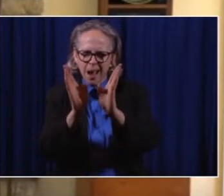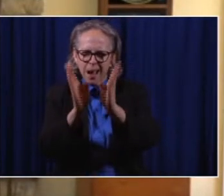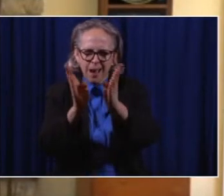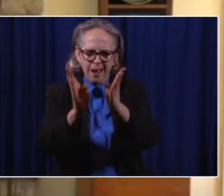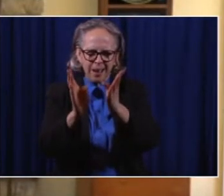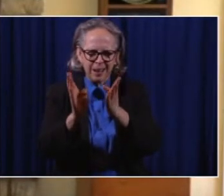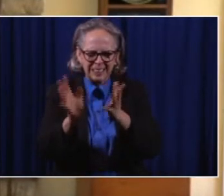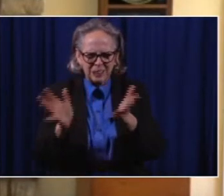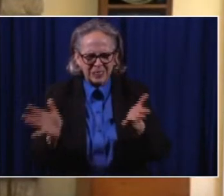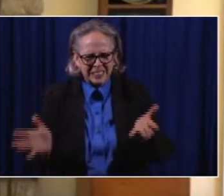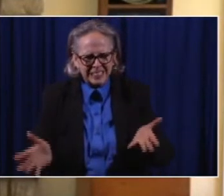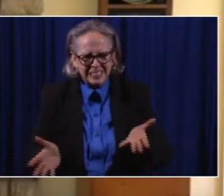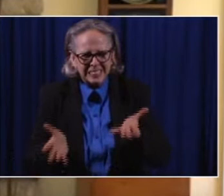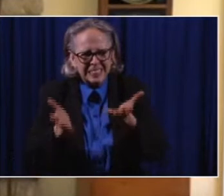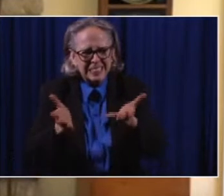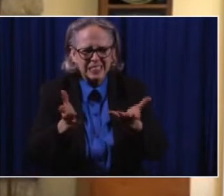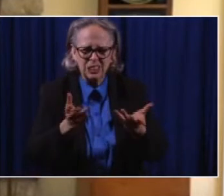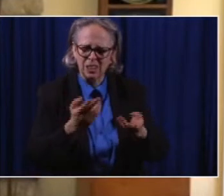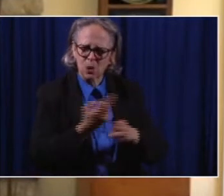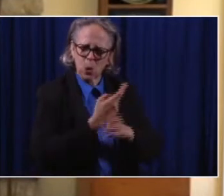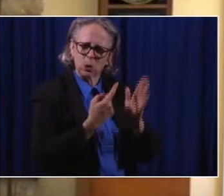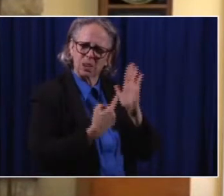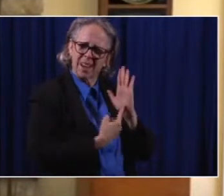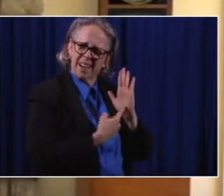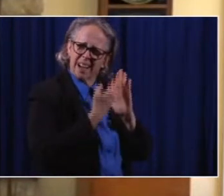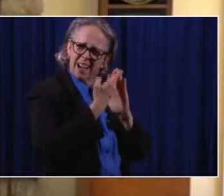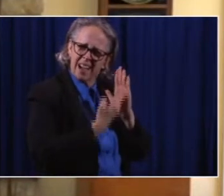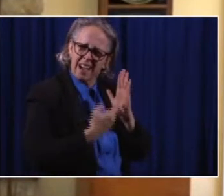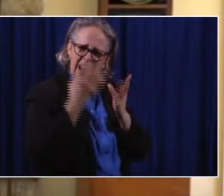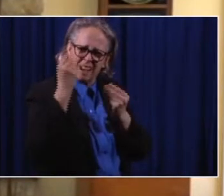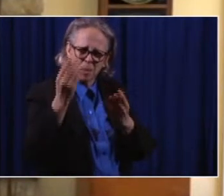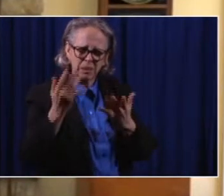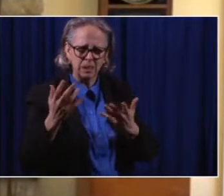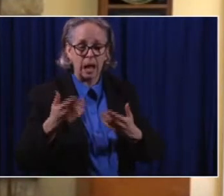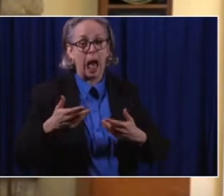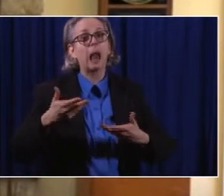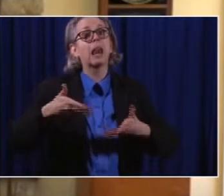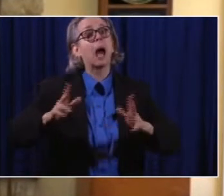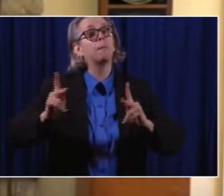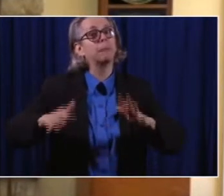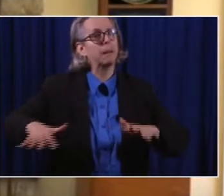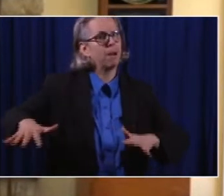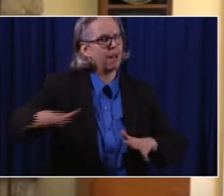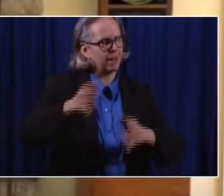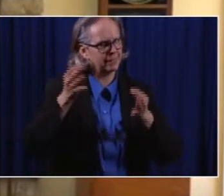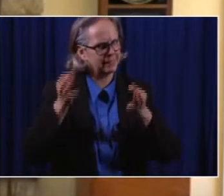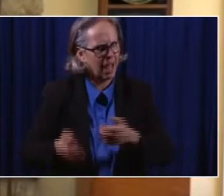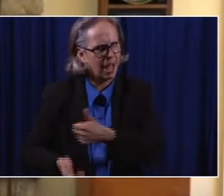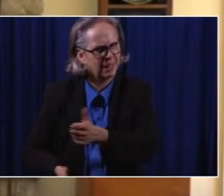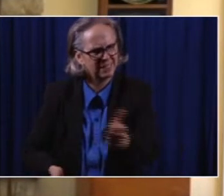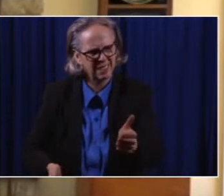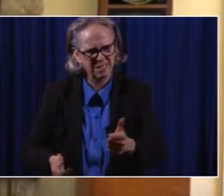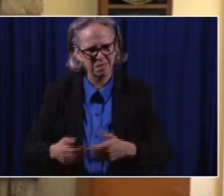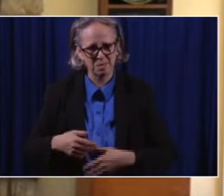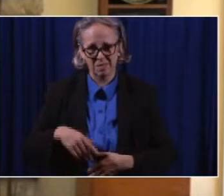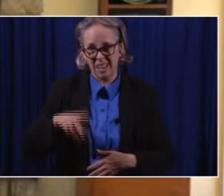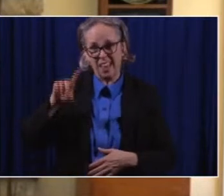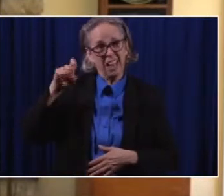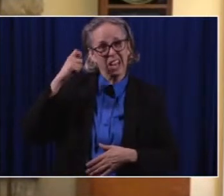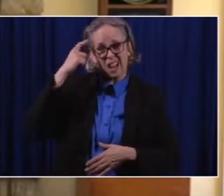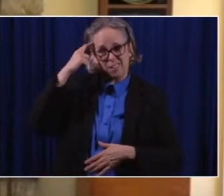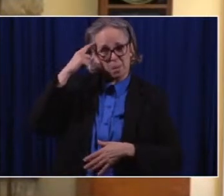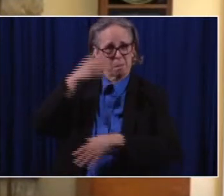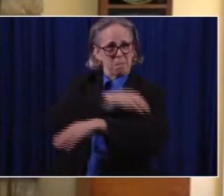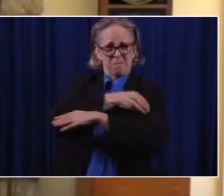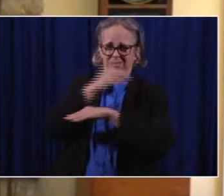make those decisions. So, some of this we can't do and shouldn't do by any kind